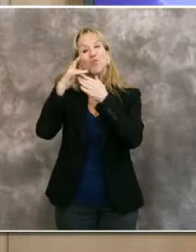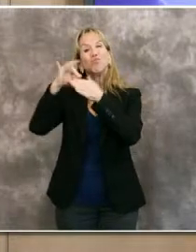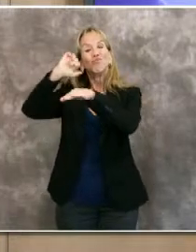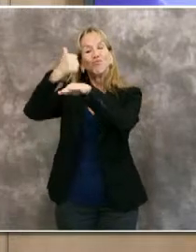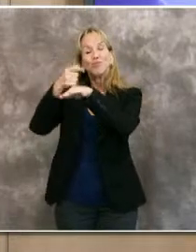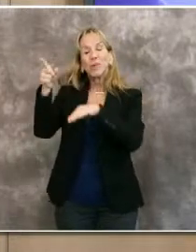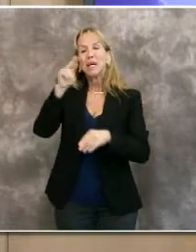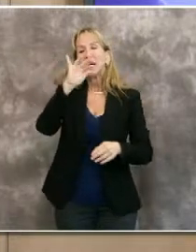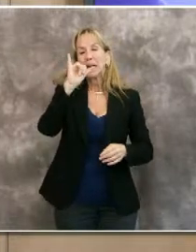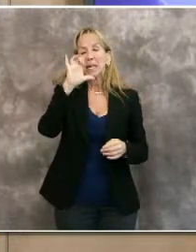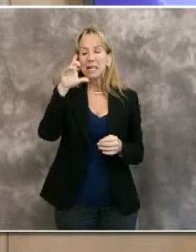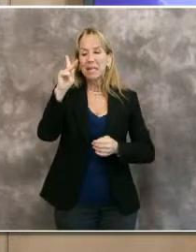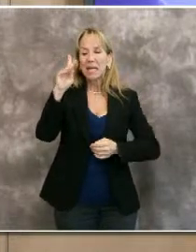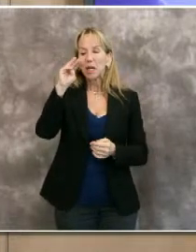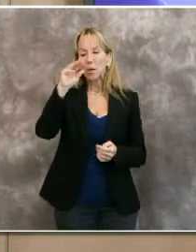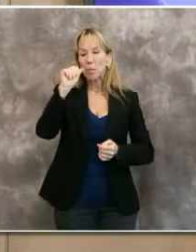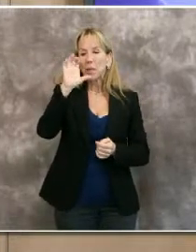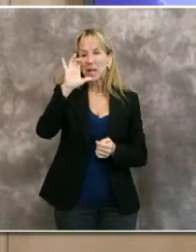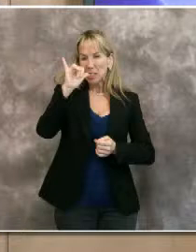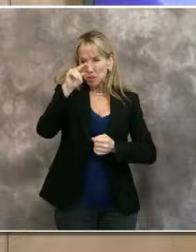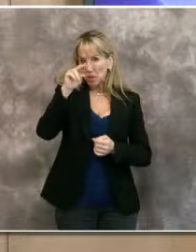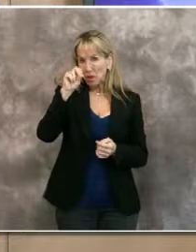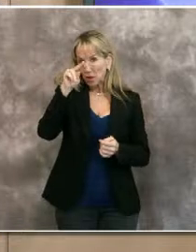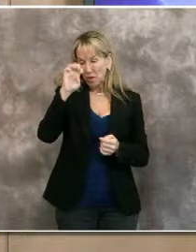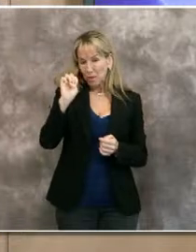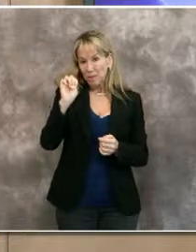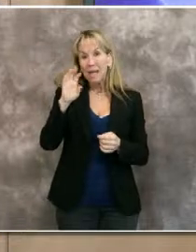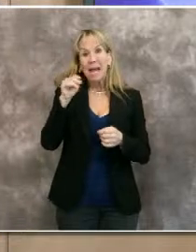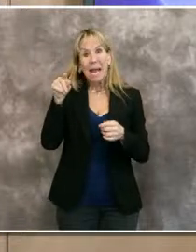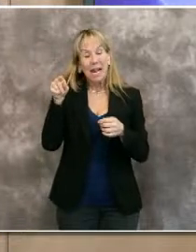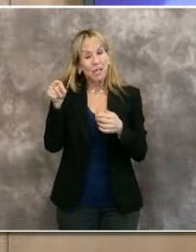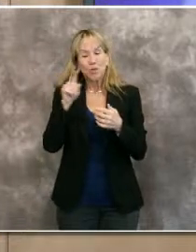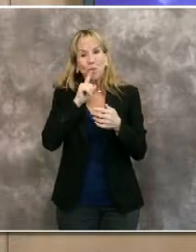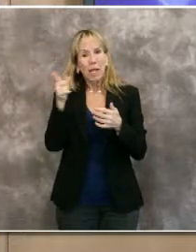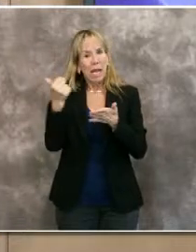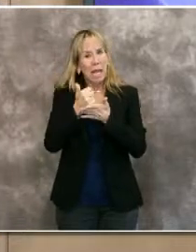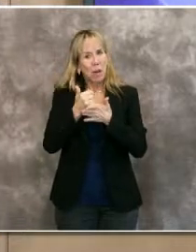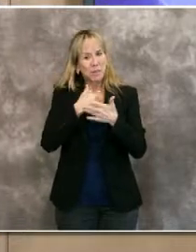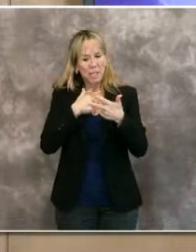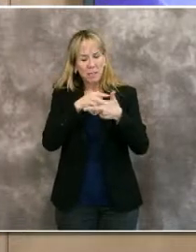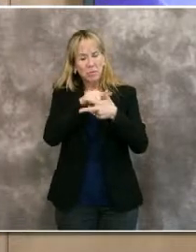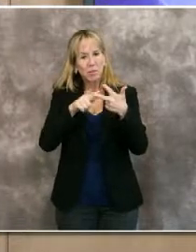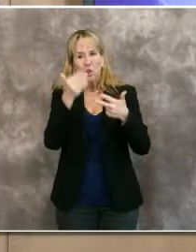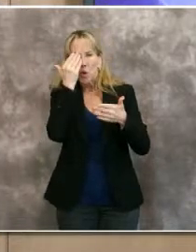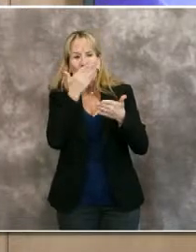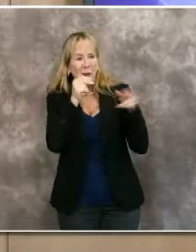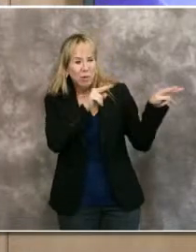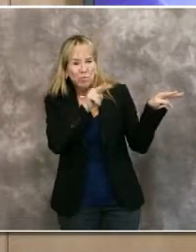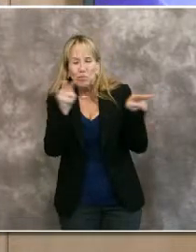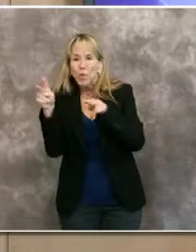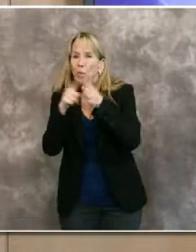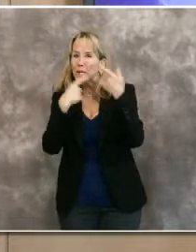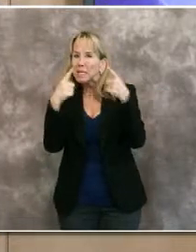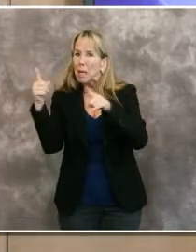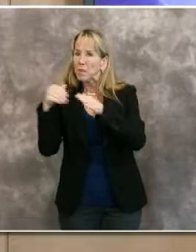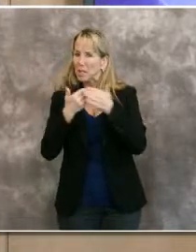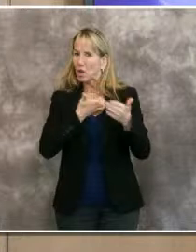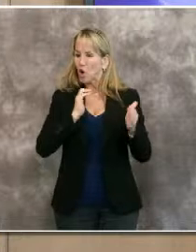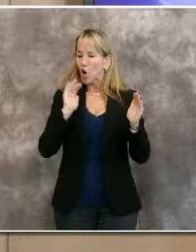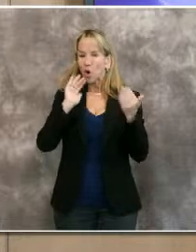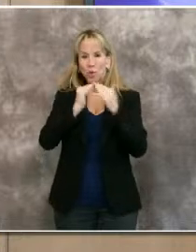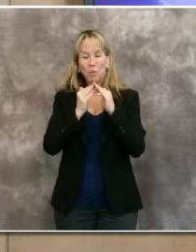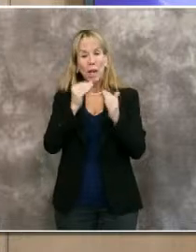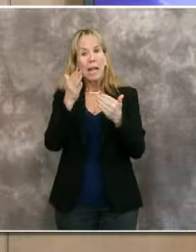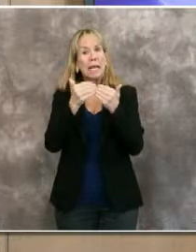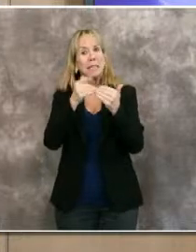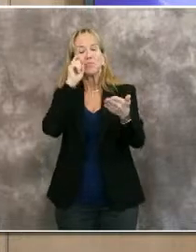try and ramp and increase our daily testing capacity, which gives us a better surveillance into the community and a better ability to rapidly identify